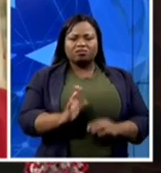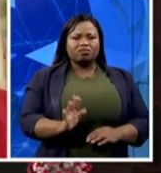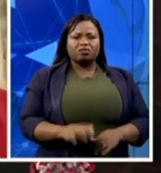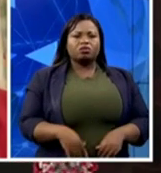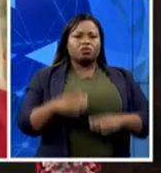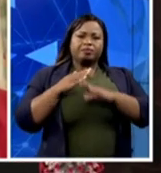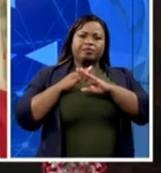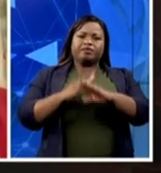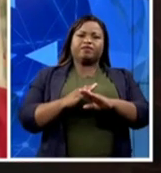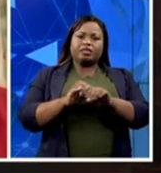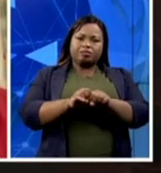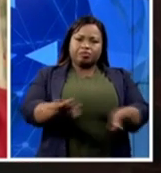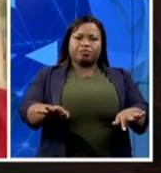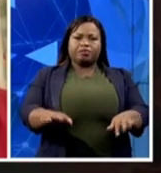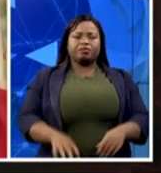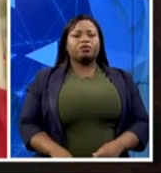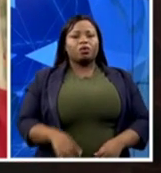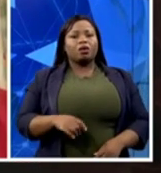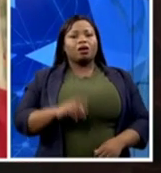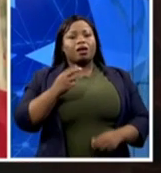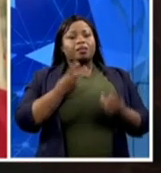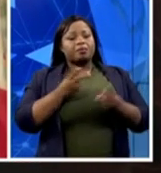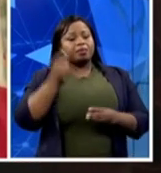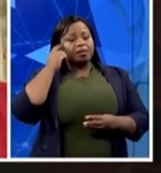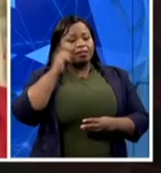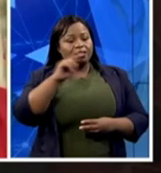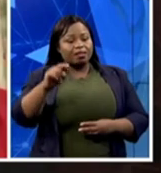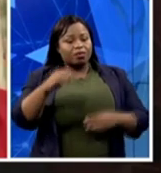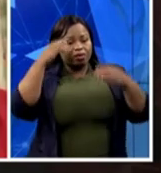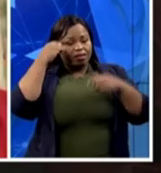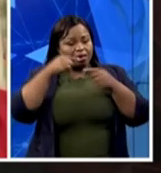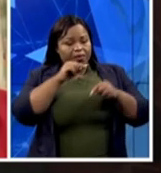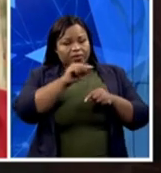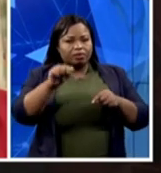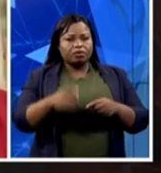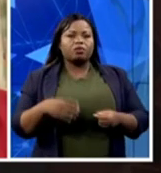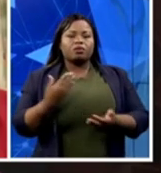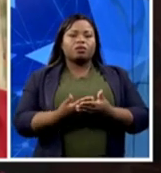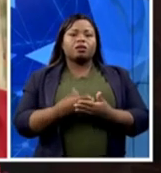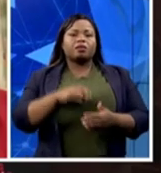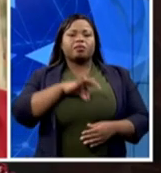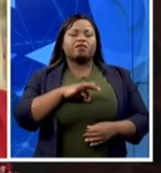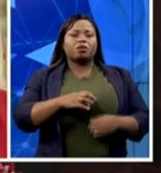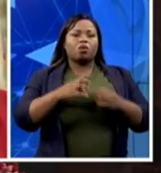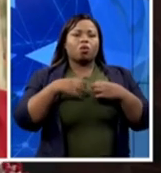others first, we will be the major beneficiaries of our own exemplary behavior. We thank you for your thoughts this